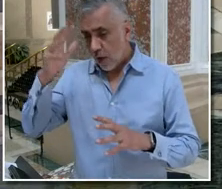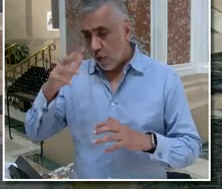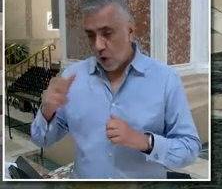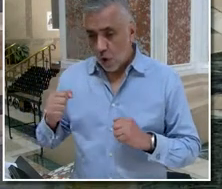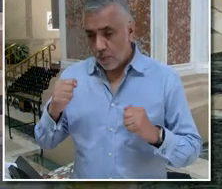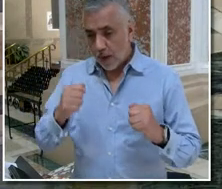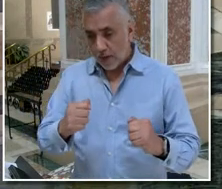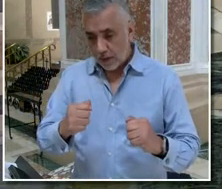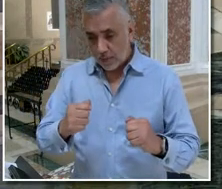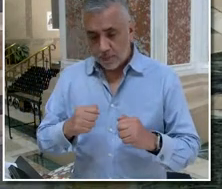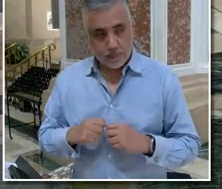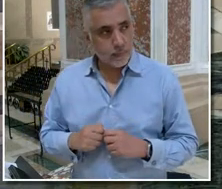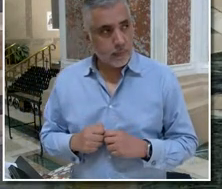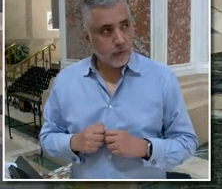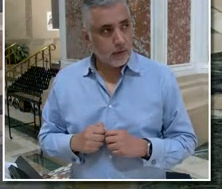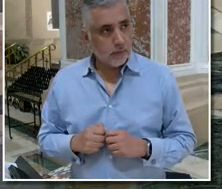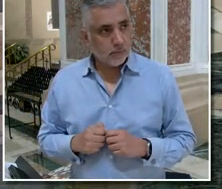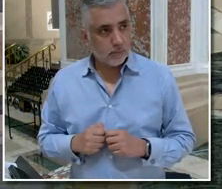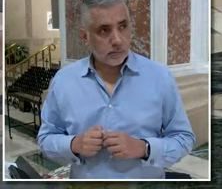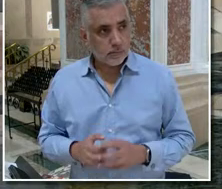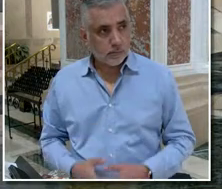Almighty.